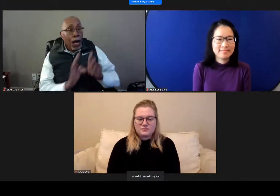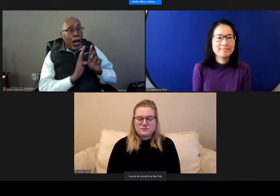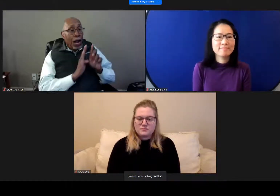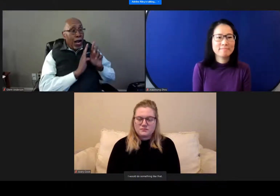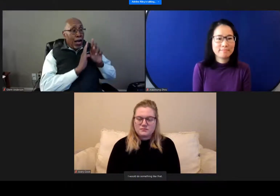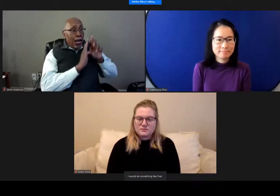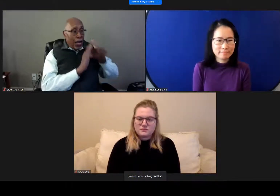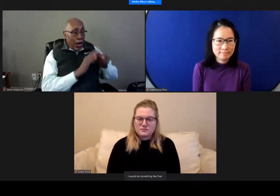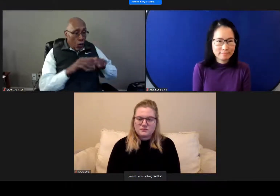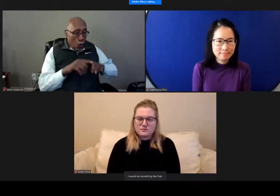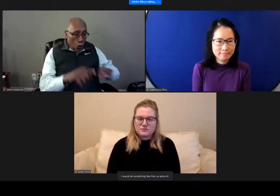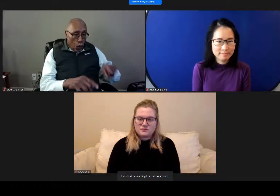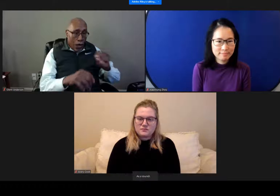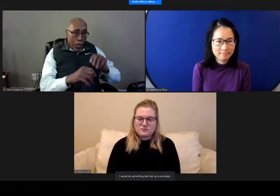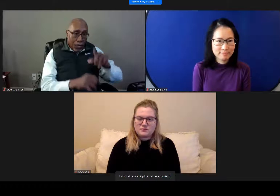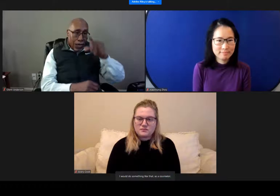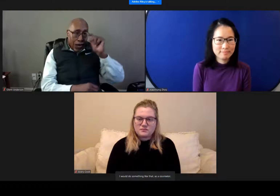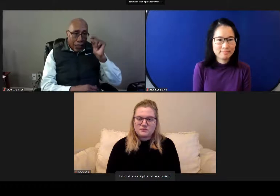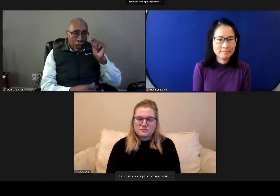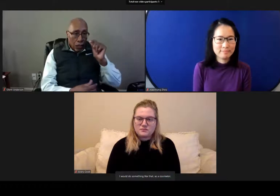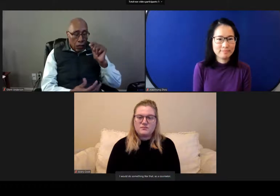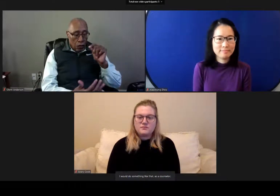that as a counselor.